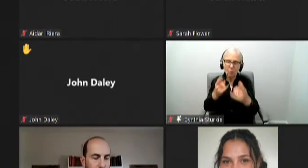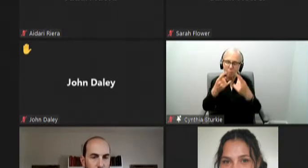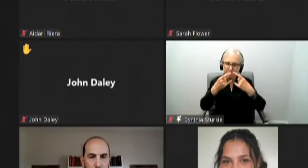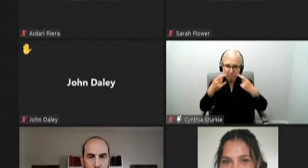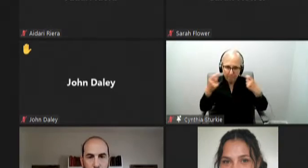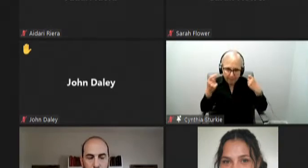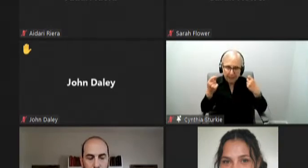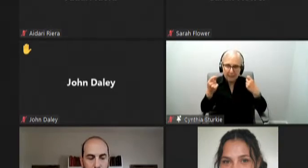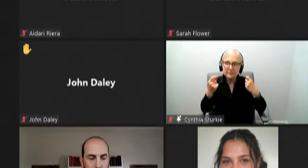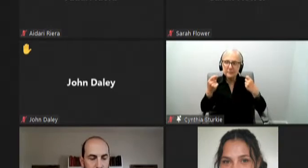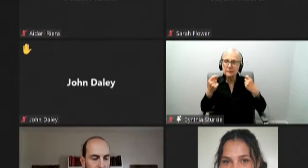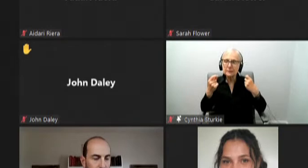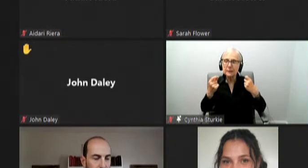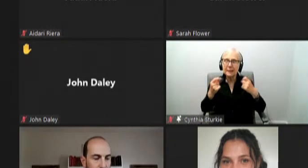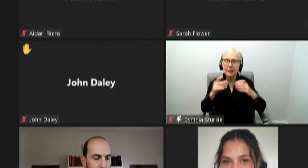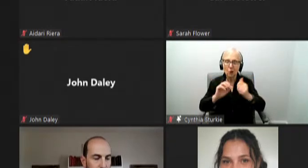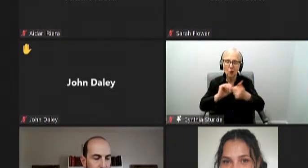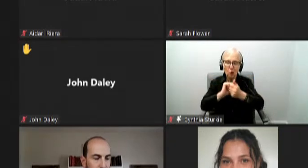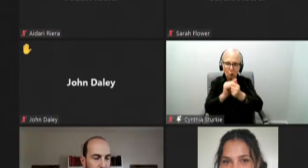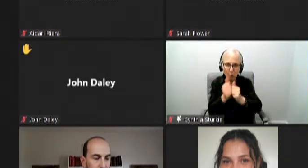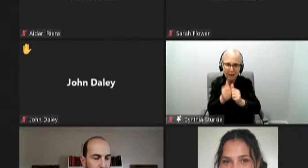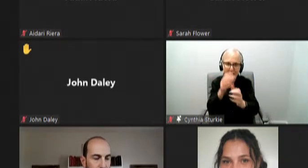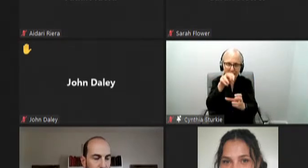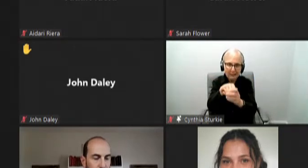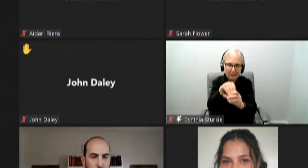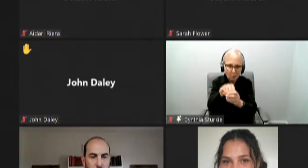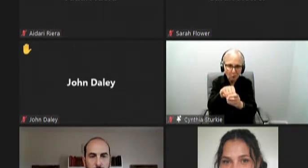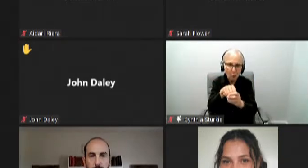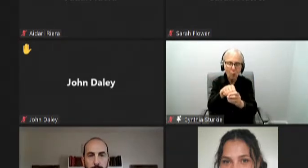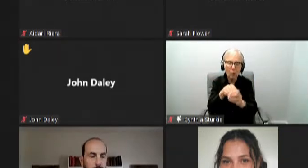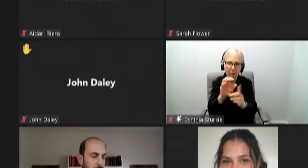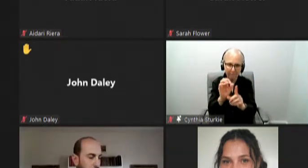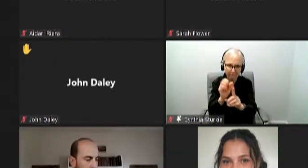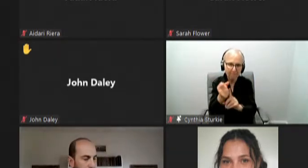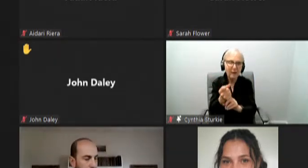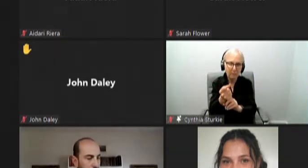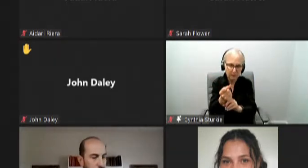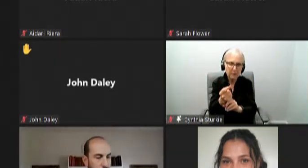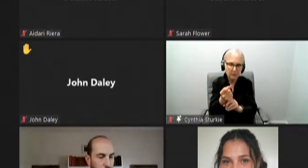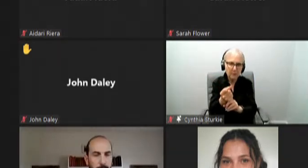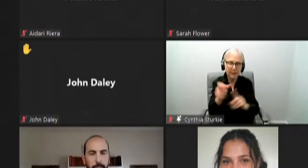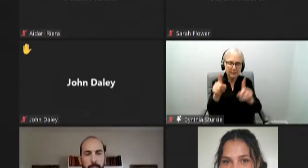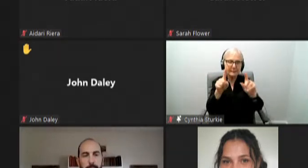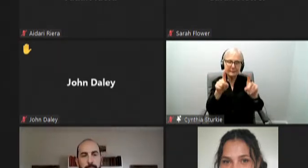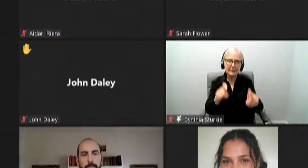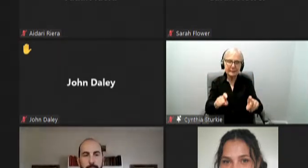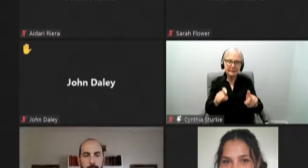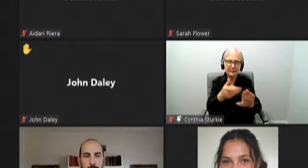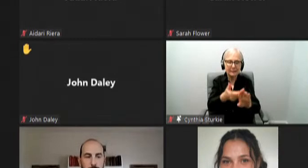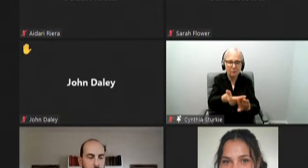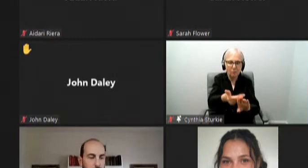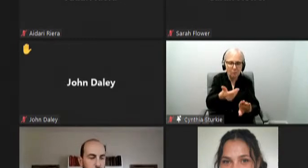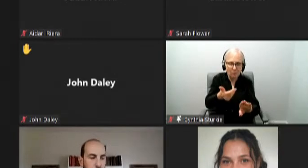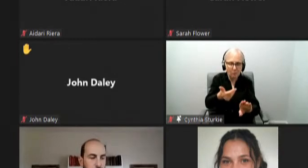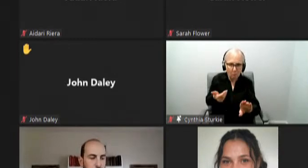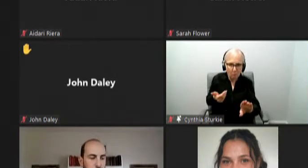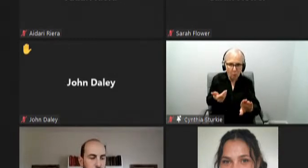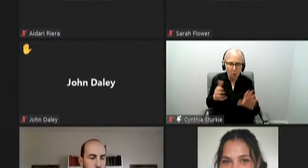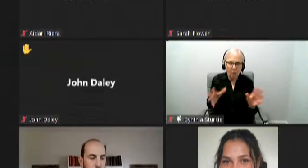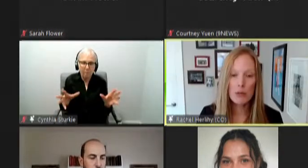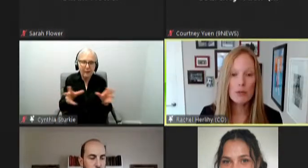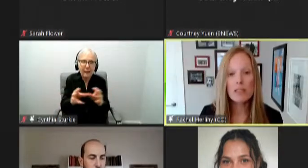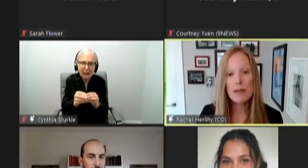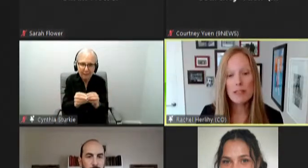masks, especially in crowded indoor environments. And then, of course, testing before gathering